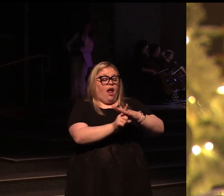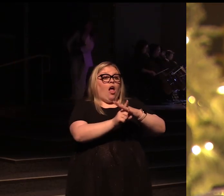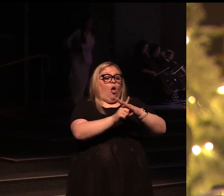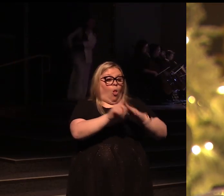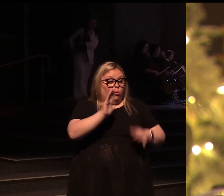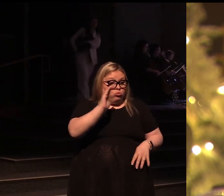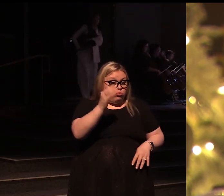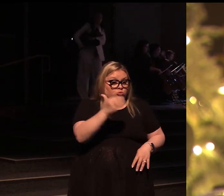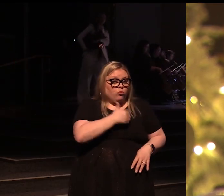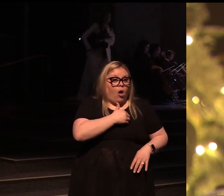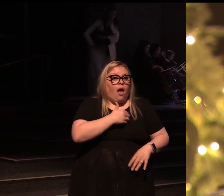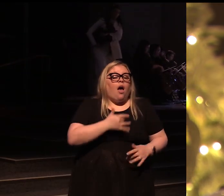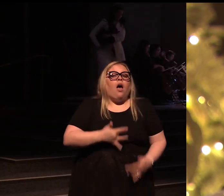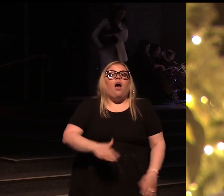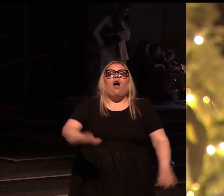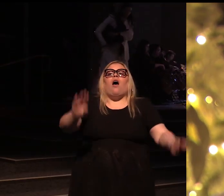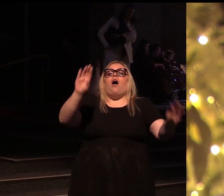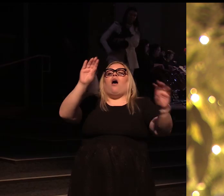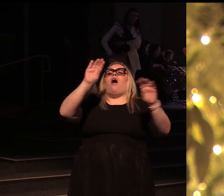appeared and the soul.